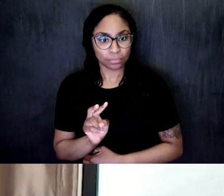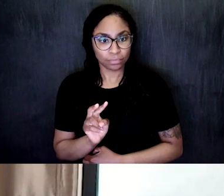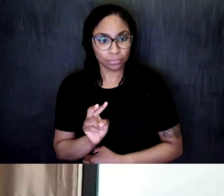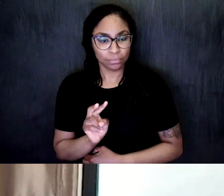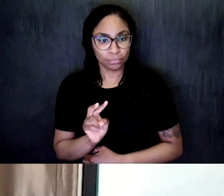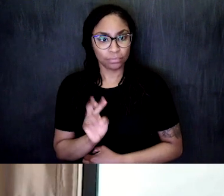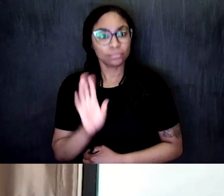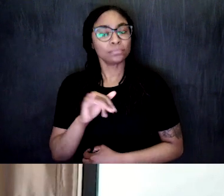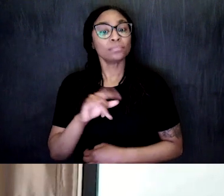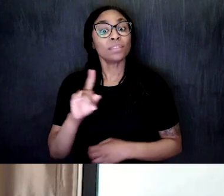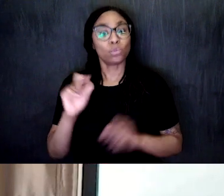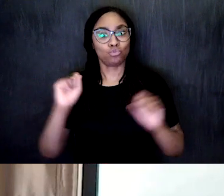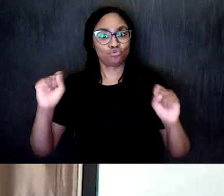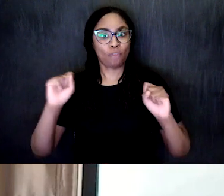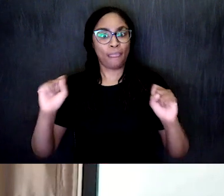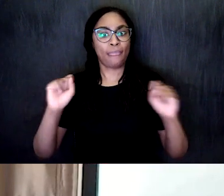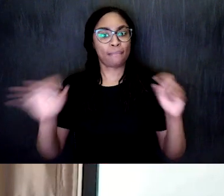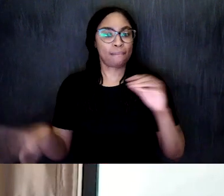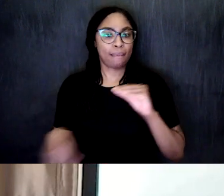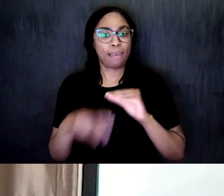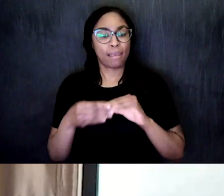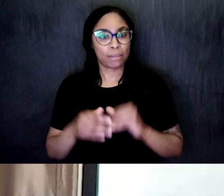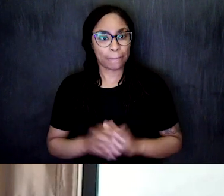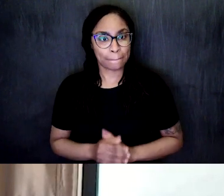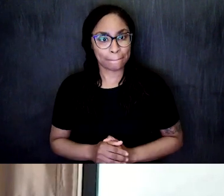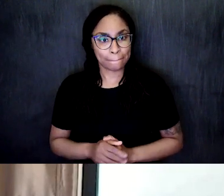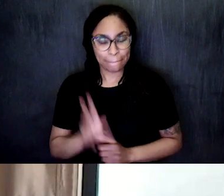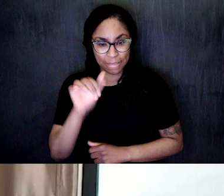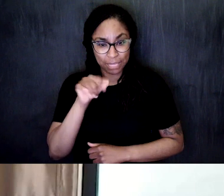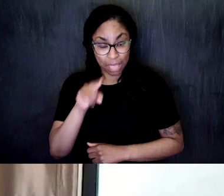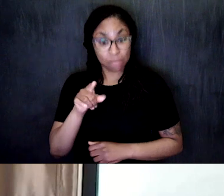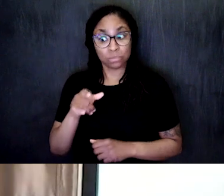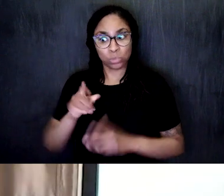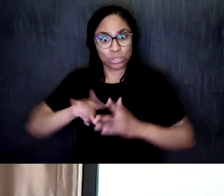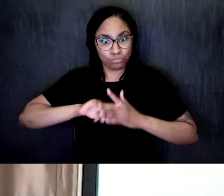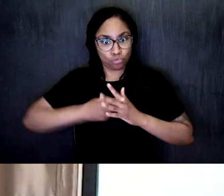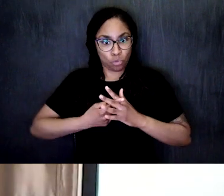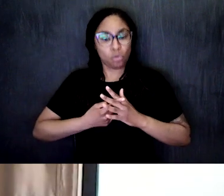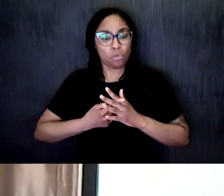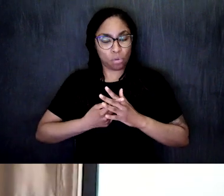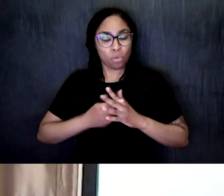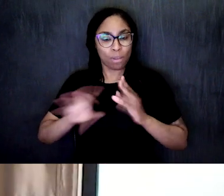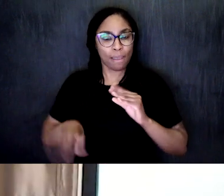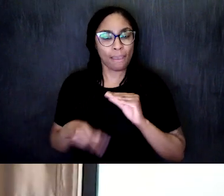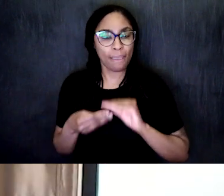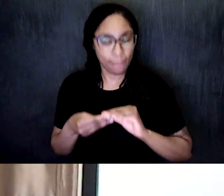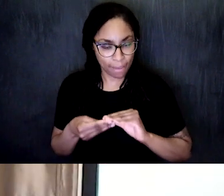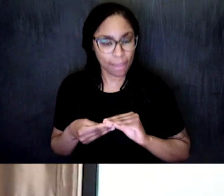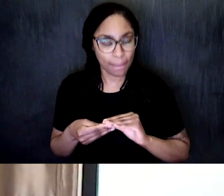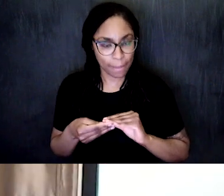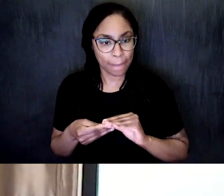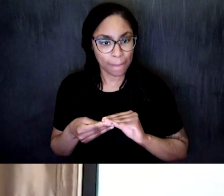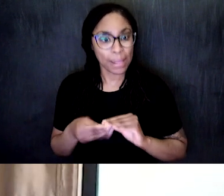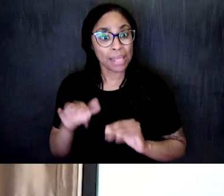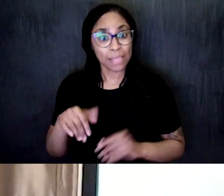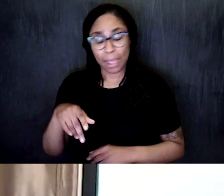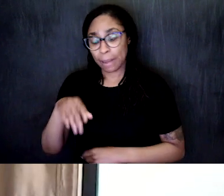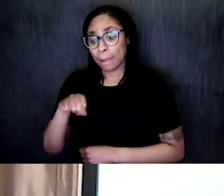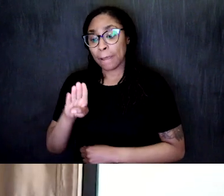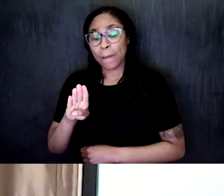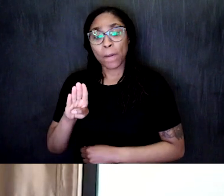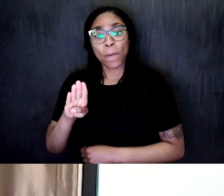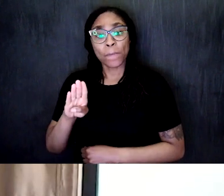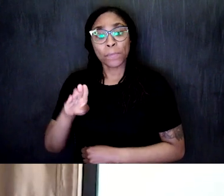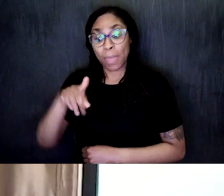We want, this time though, we're going to add a little strength. So we're going to go into that practice that we started with, you know, settling the